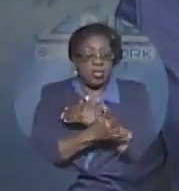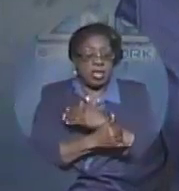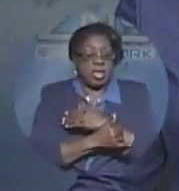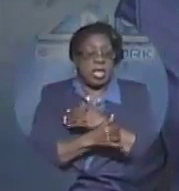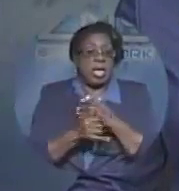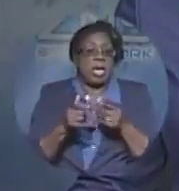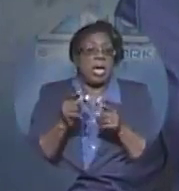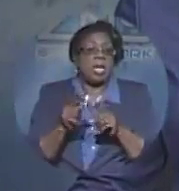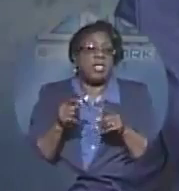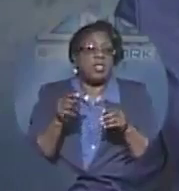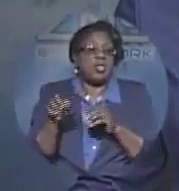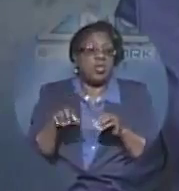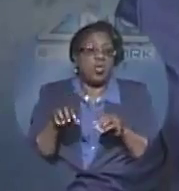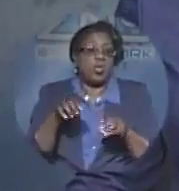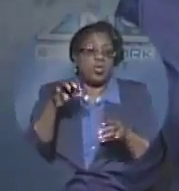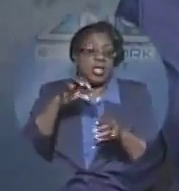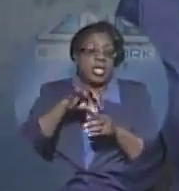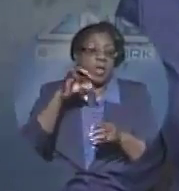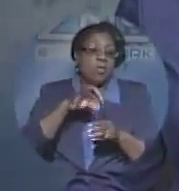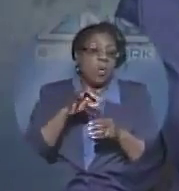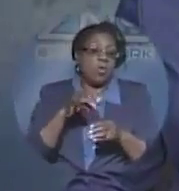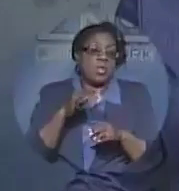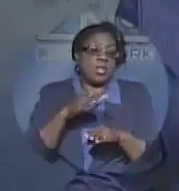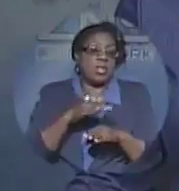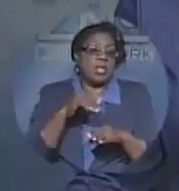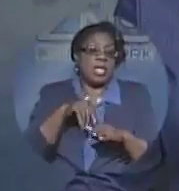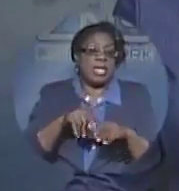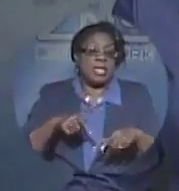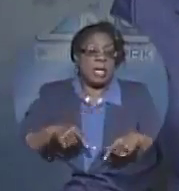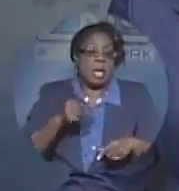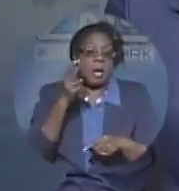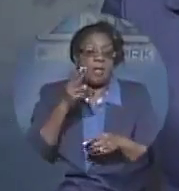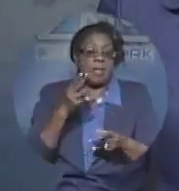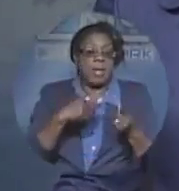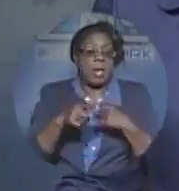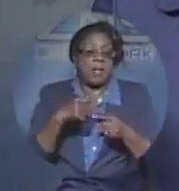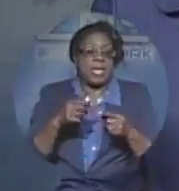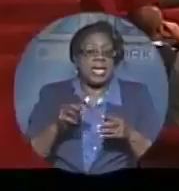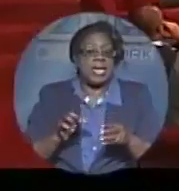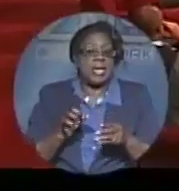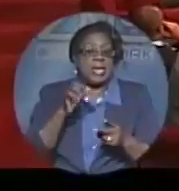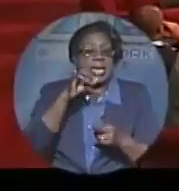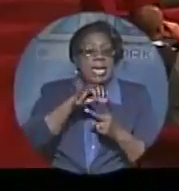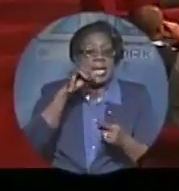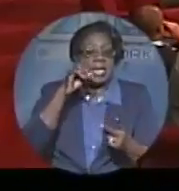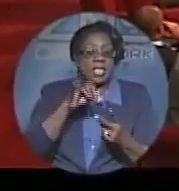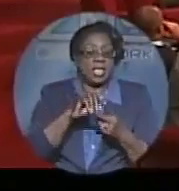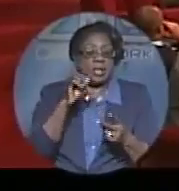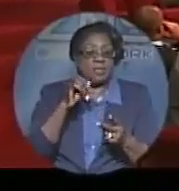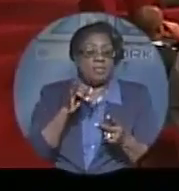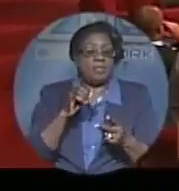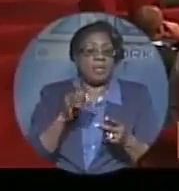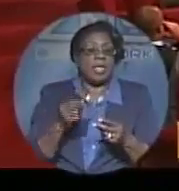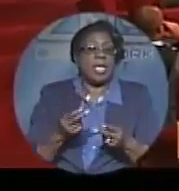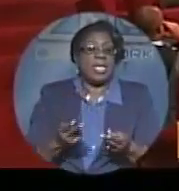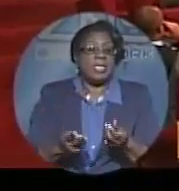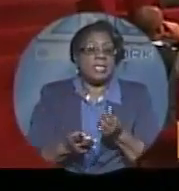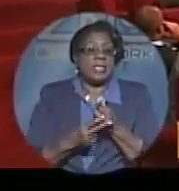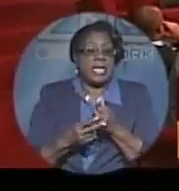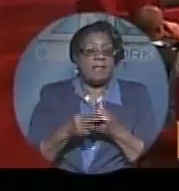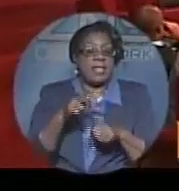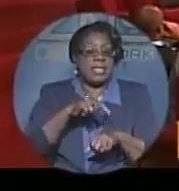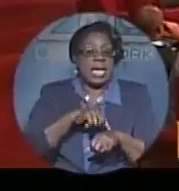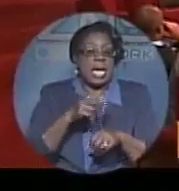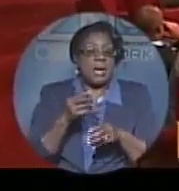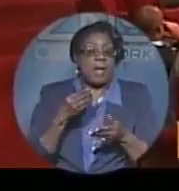to carry out election duties. Janaya Noel Ferguson has more. Saving time and money is just one of the